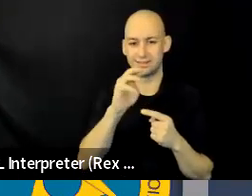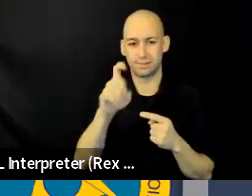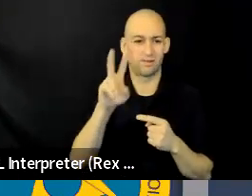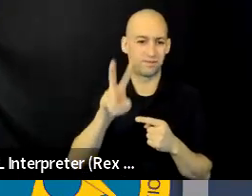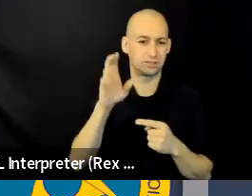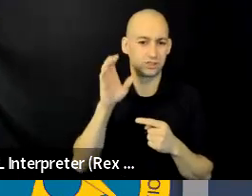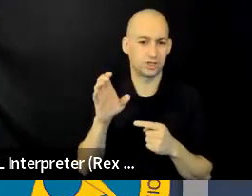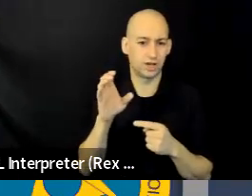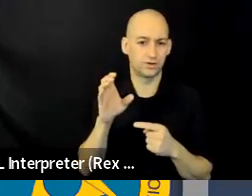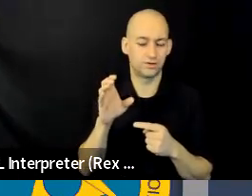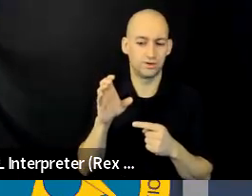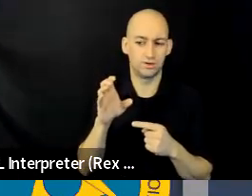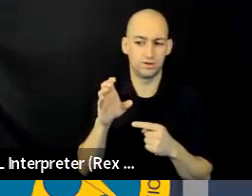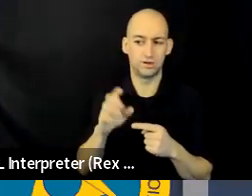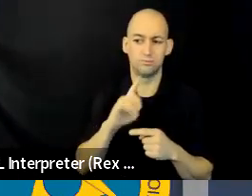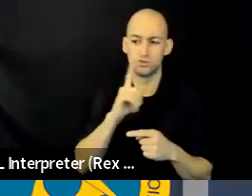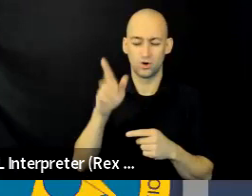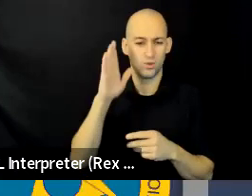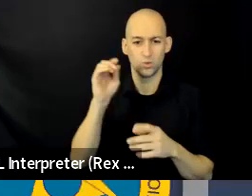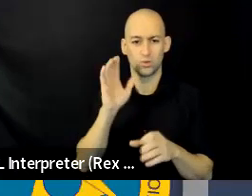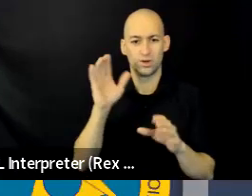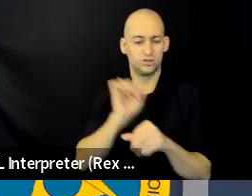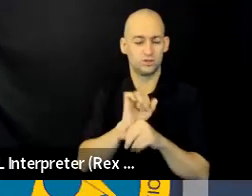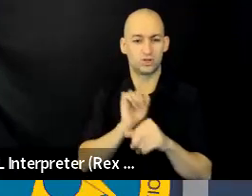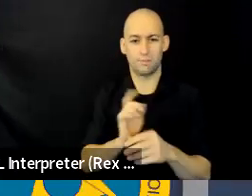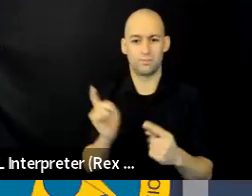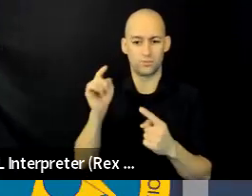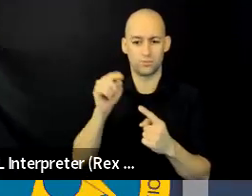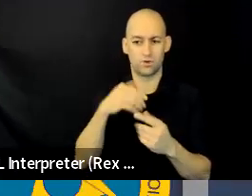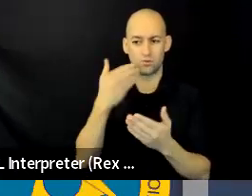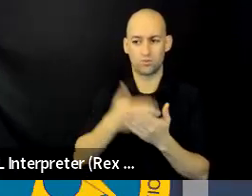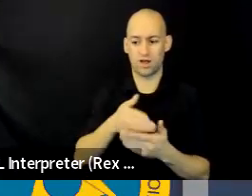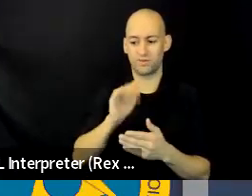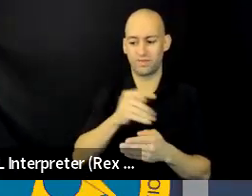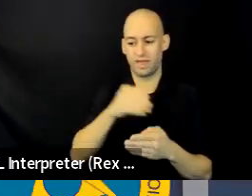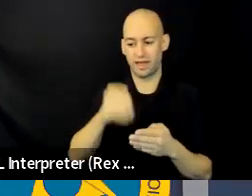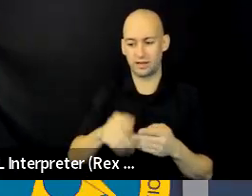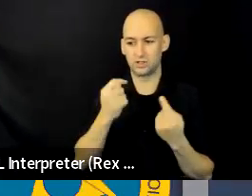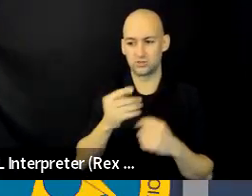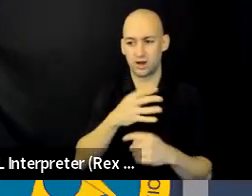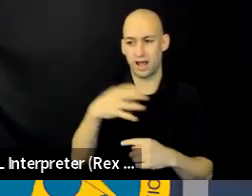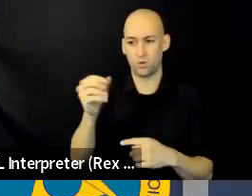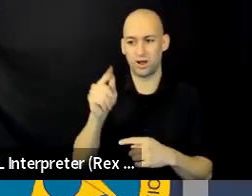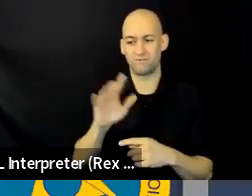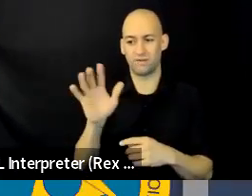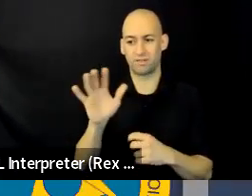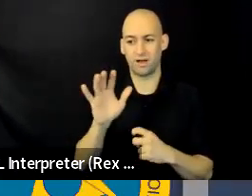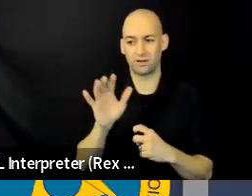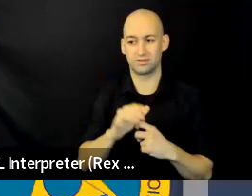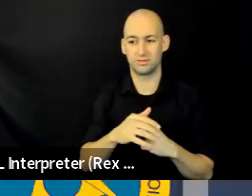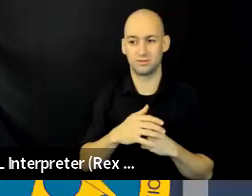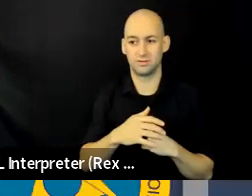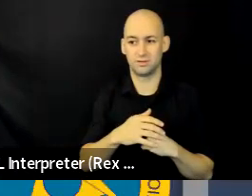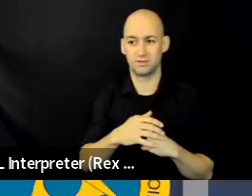chair. I'm sure you'll do a wonderful job. Take us to the end. Try to get out before 5. Yes, that's a goal. Yes, Madam Chair, we